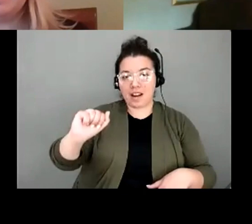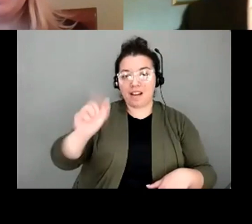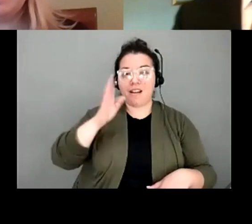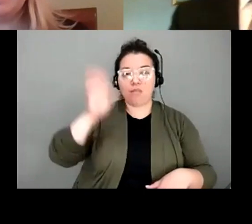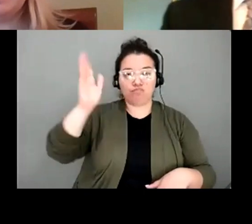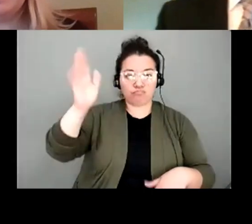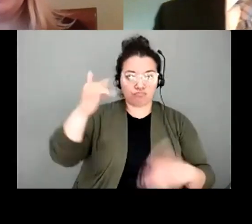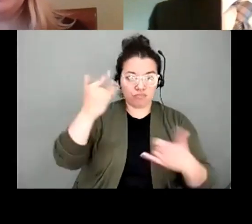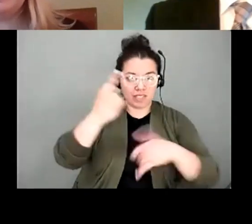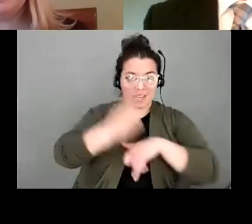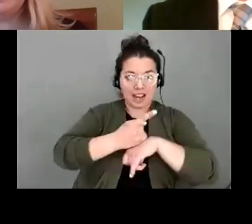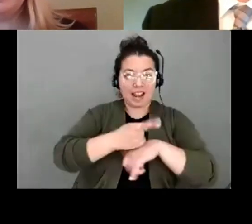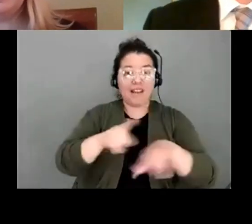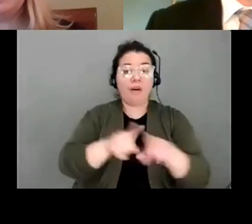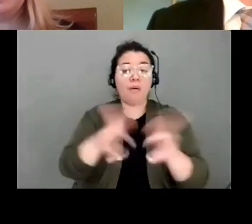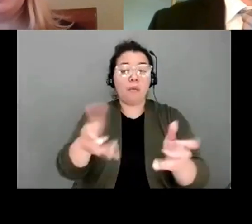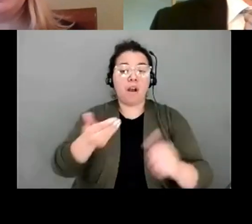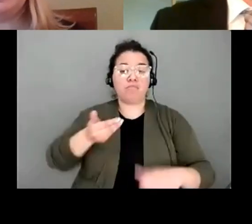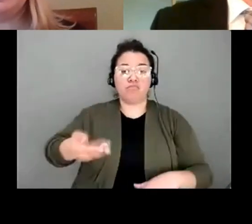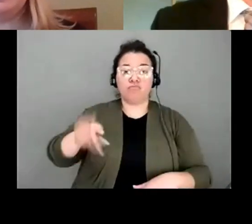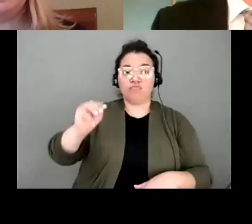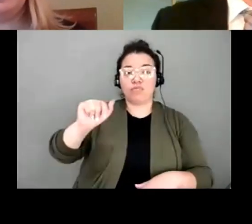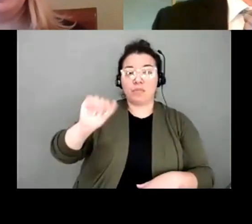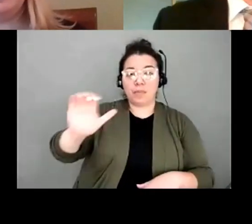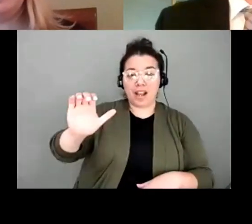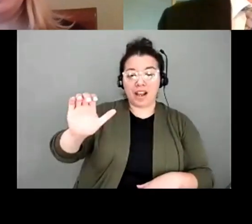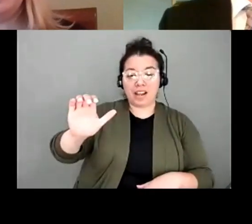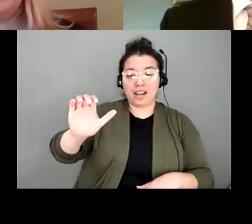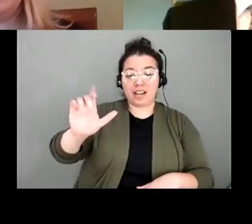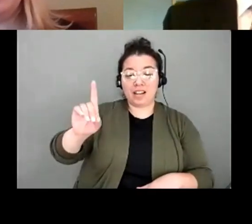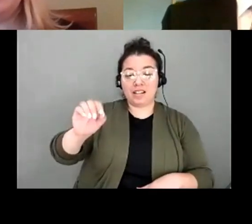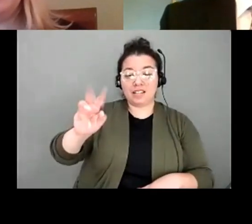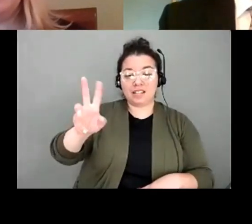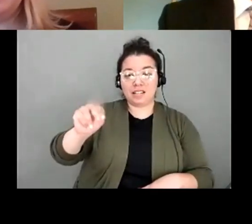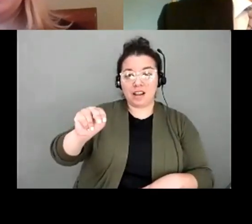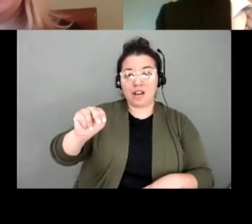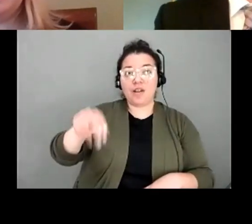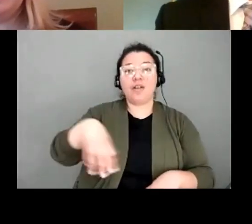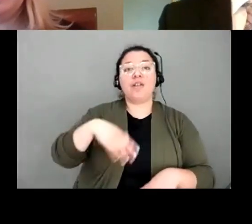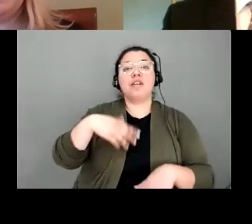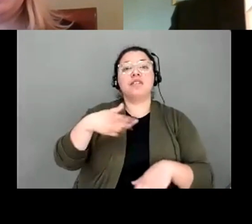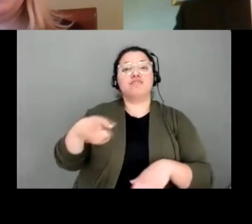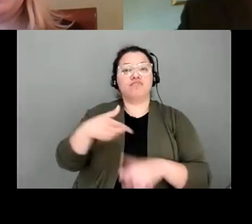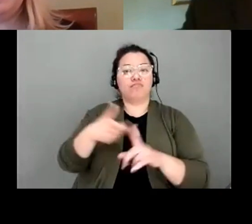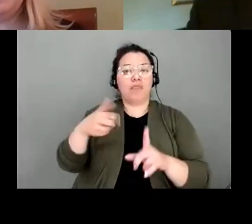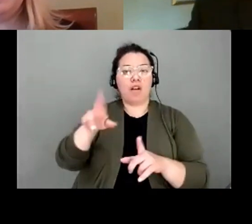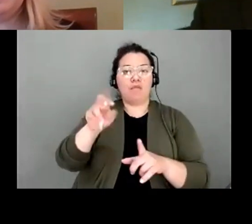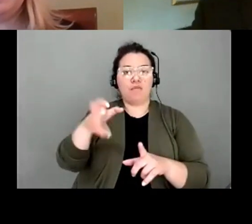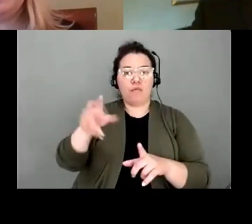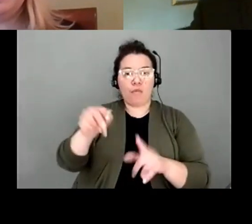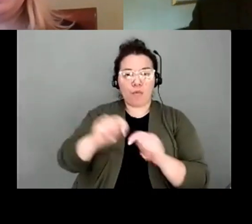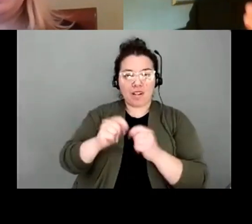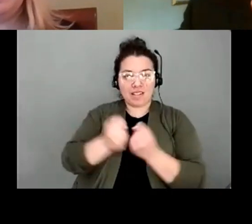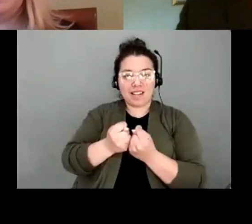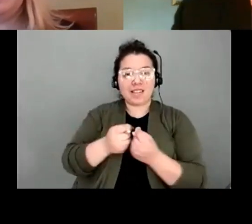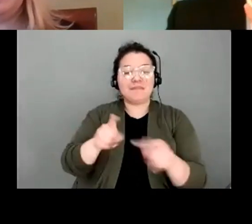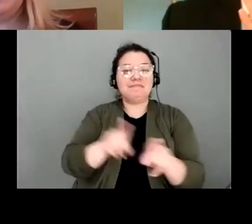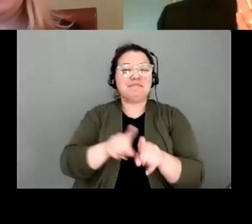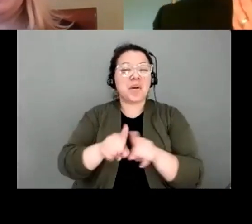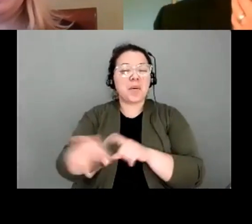moments. I want to also introduce Mac Dowd from the Rubin team. She'll be hanging out in the chat. And also